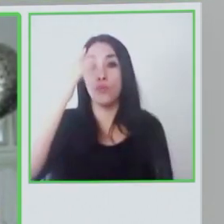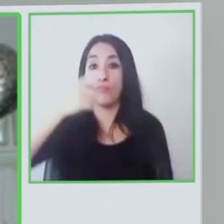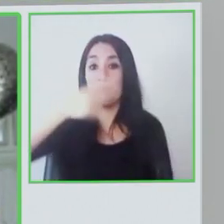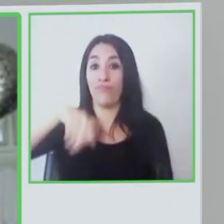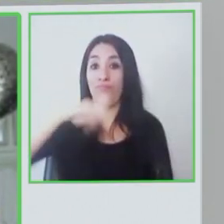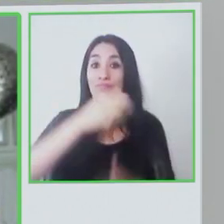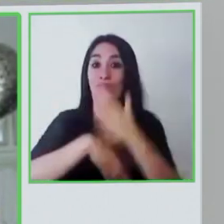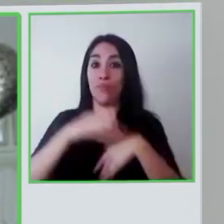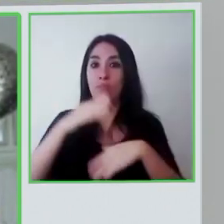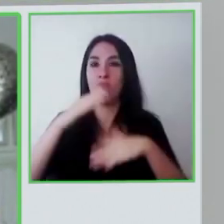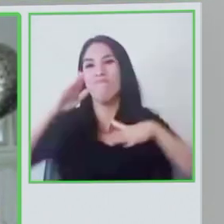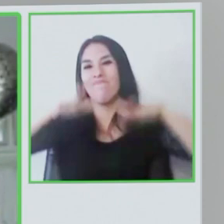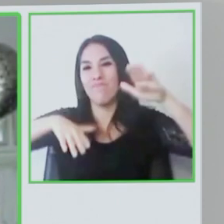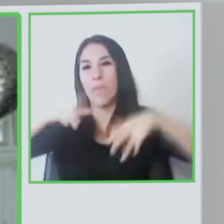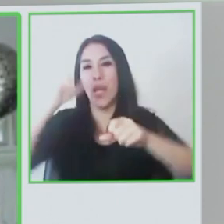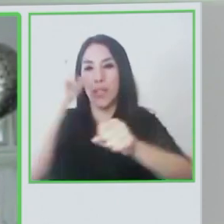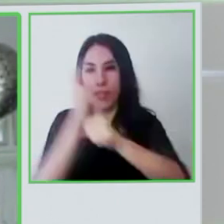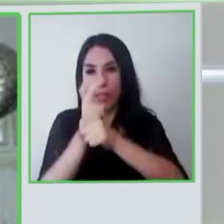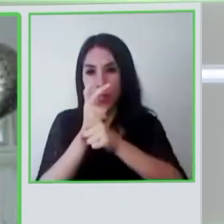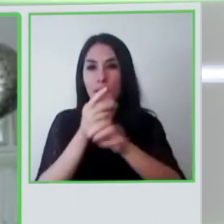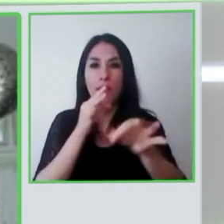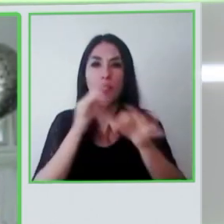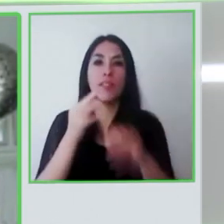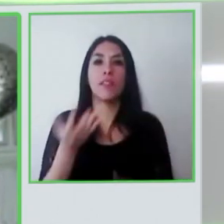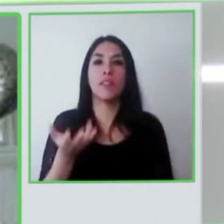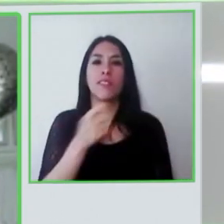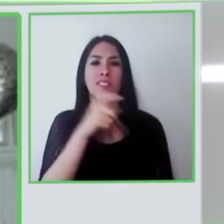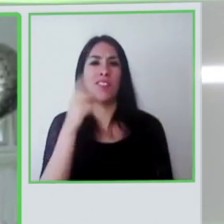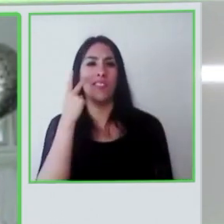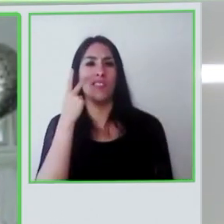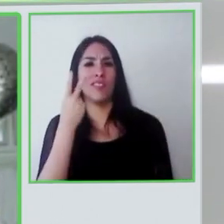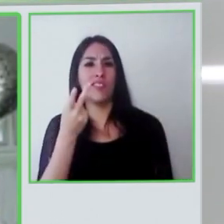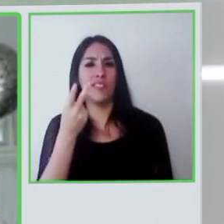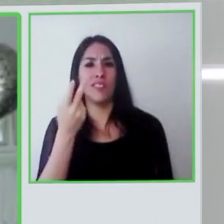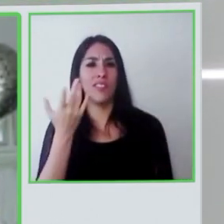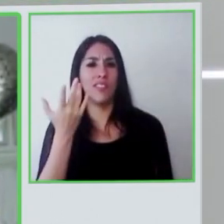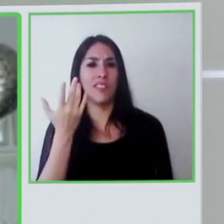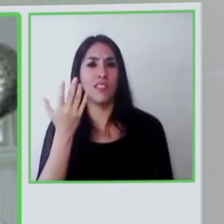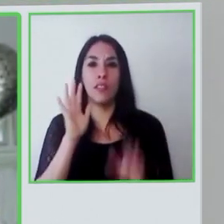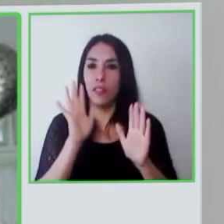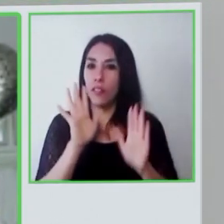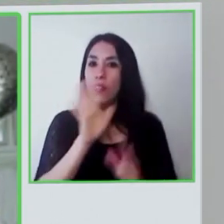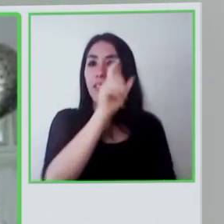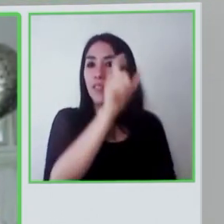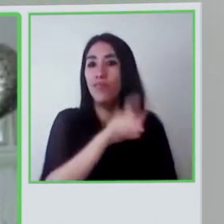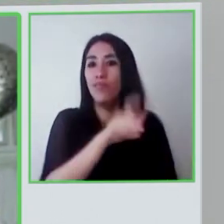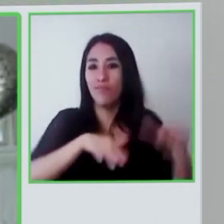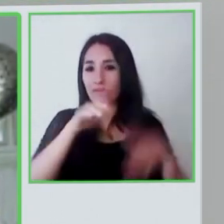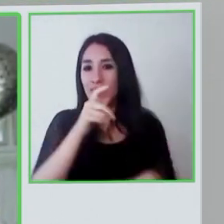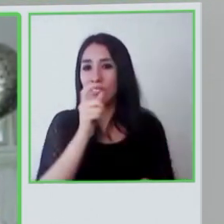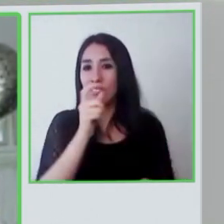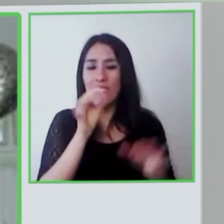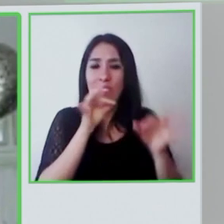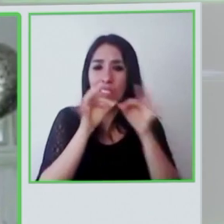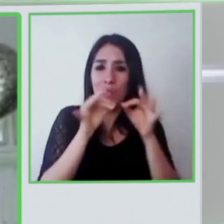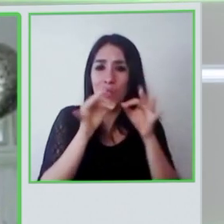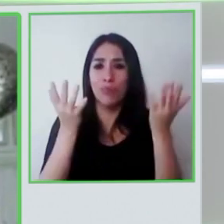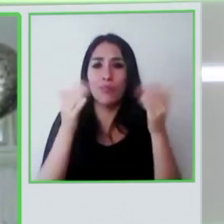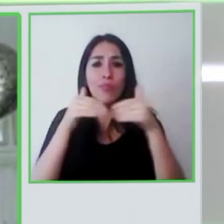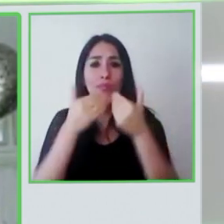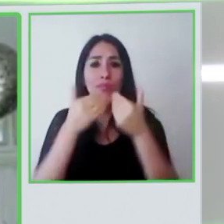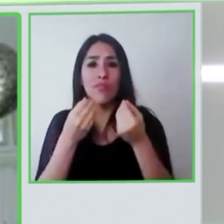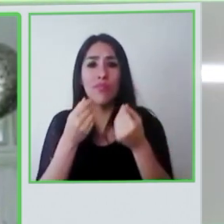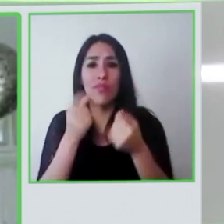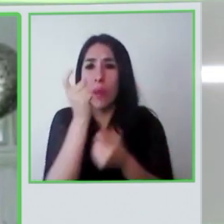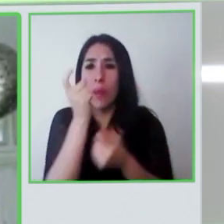of disability can be a little bit hard and awkward. Perhaps it's really political on the legal